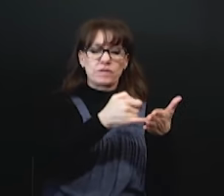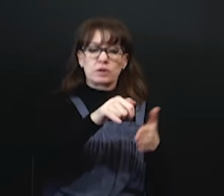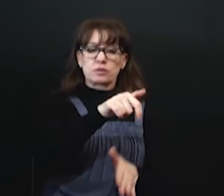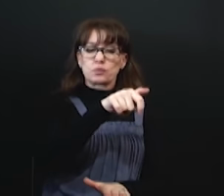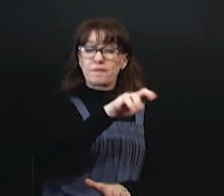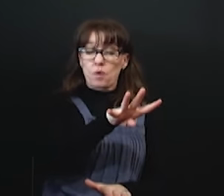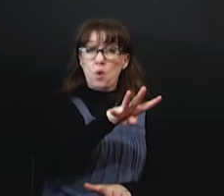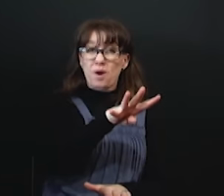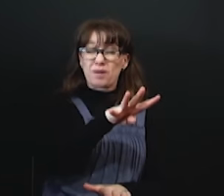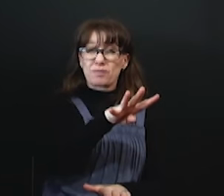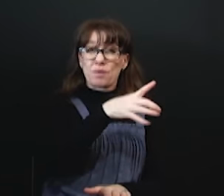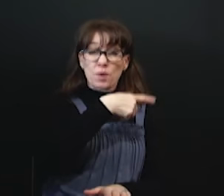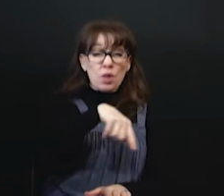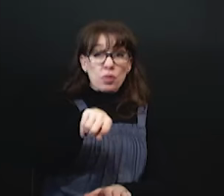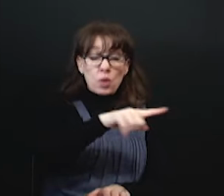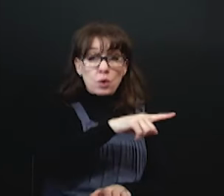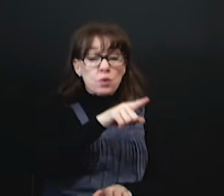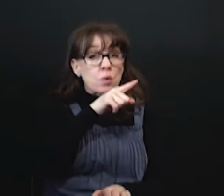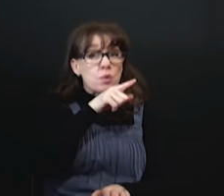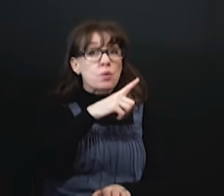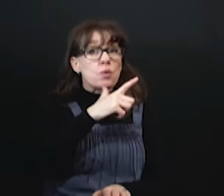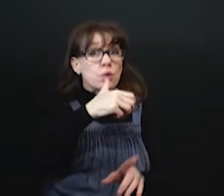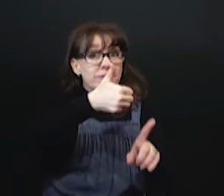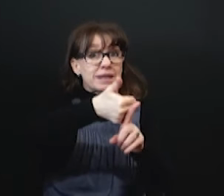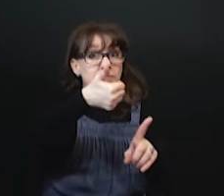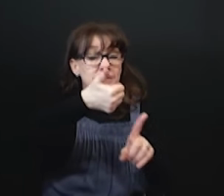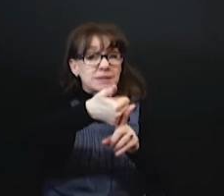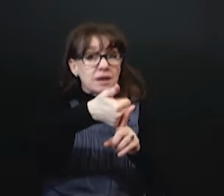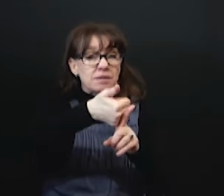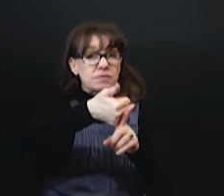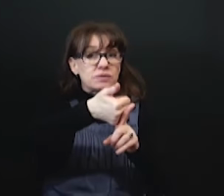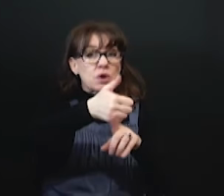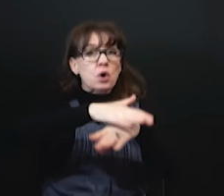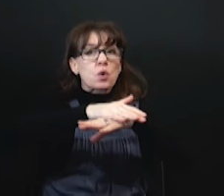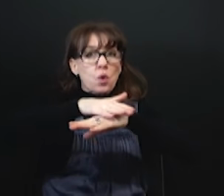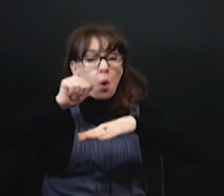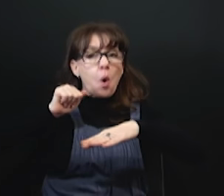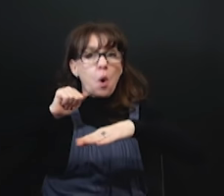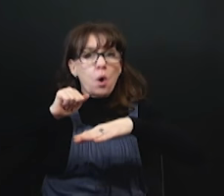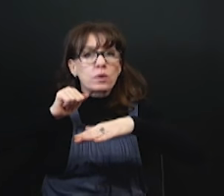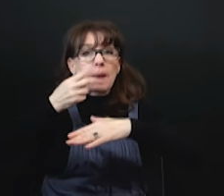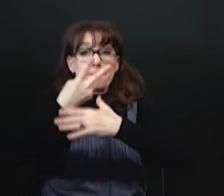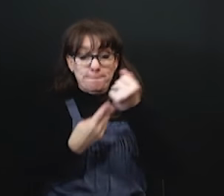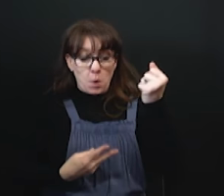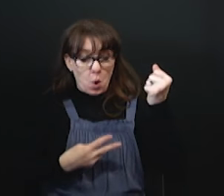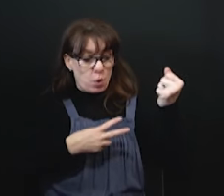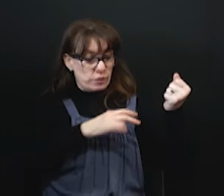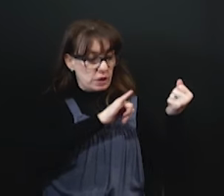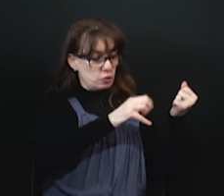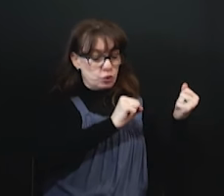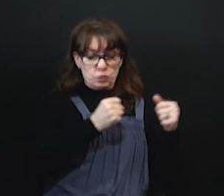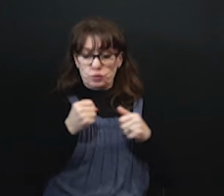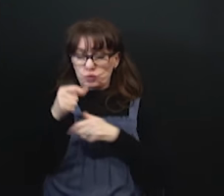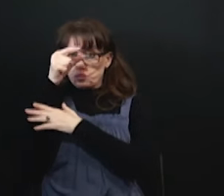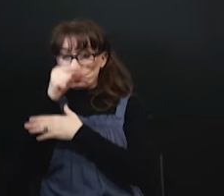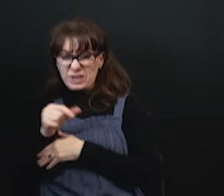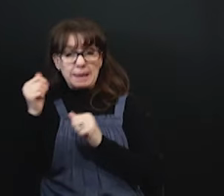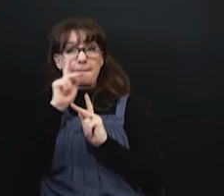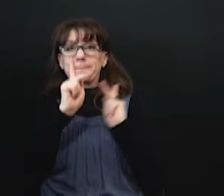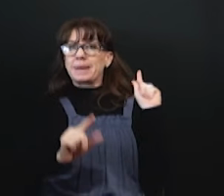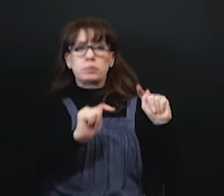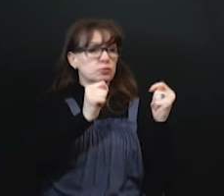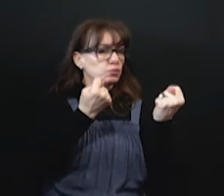but to those who are called. both Jews and Greeks, people of every tribe,